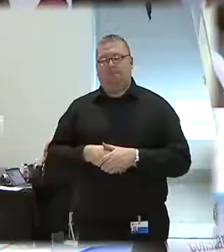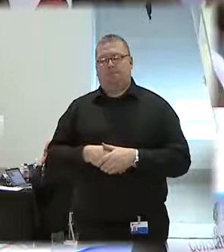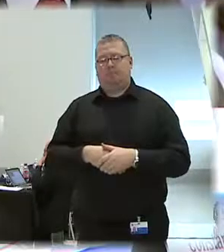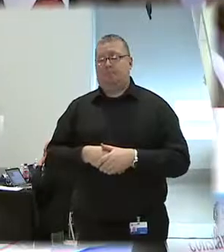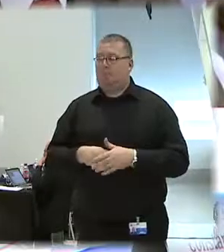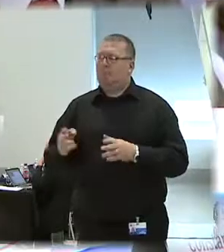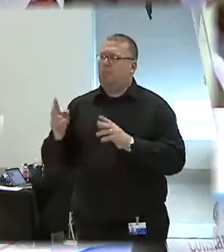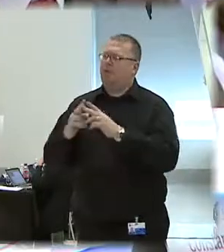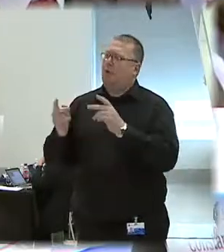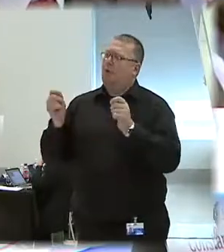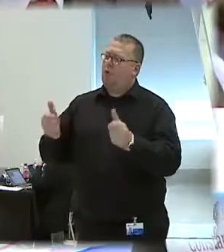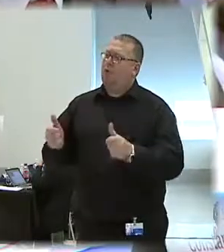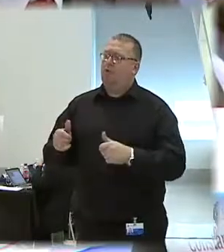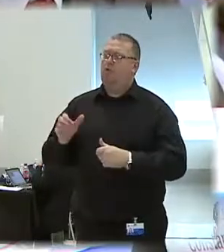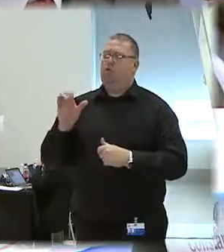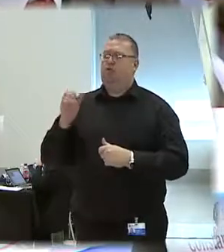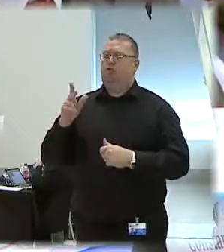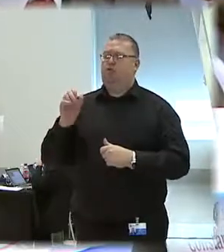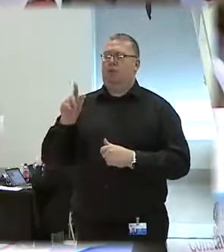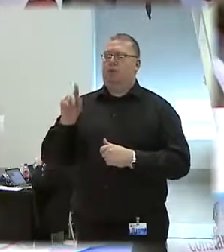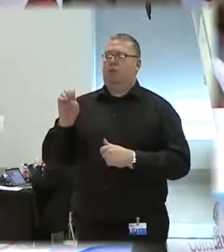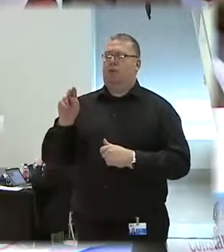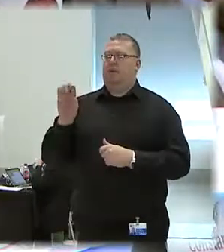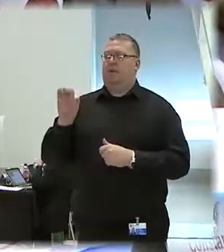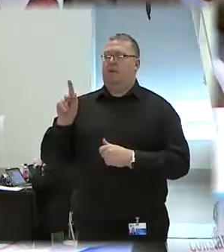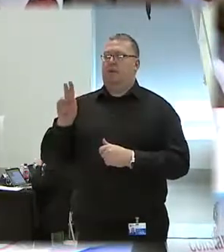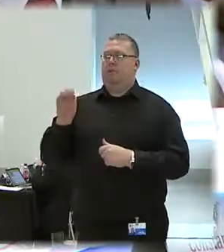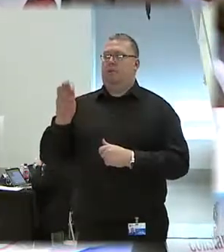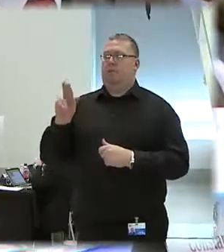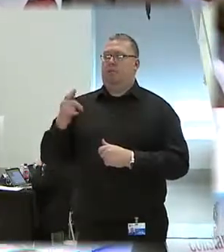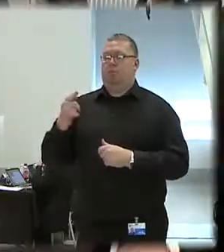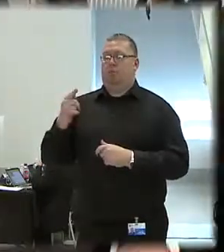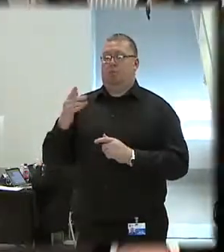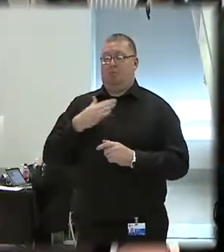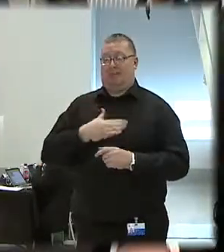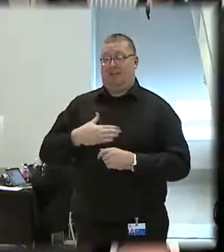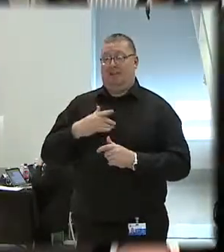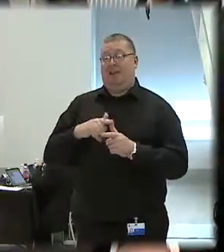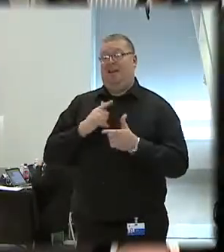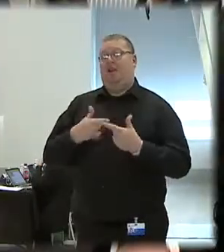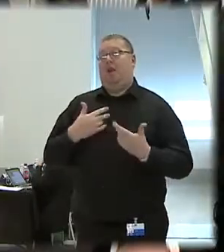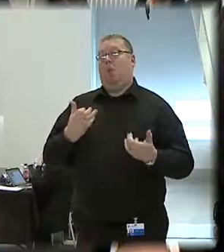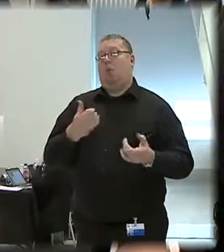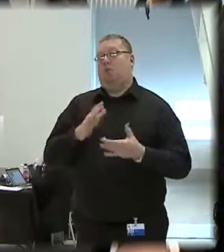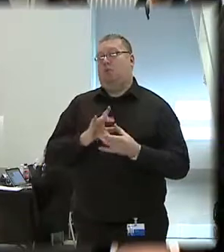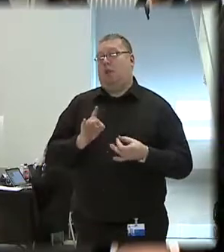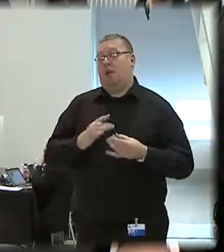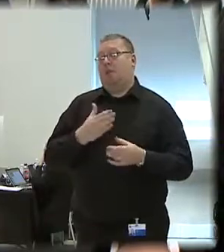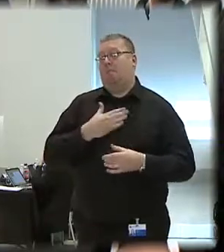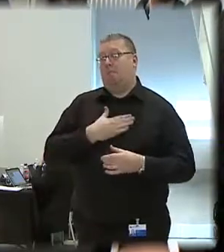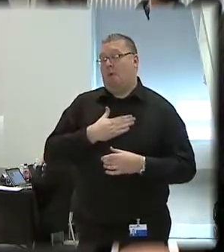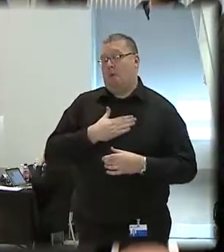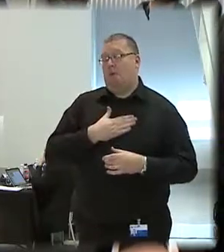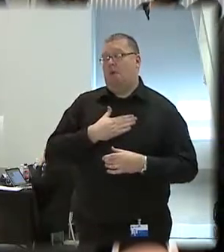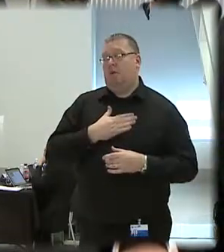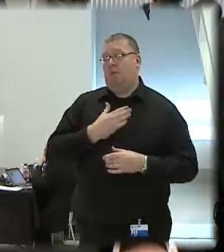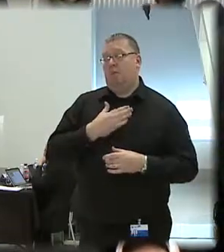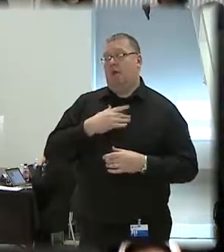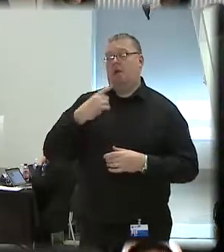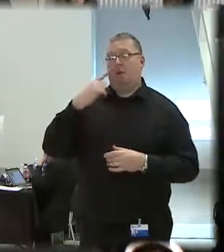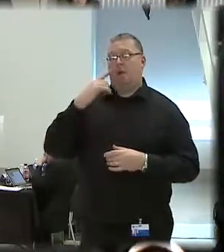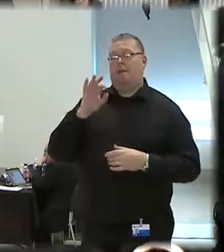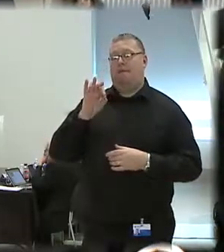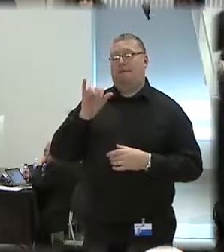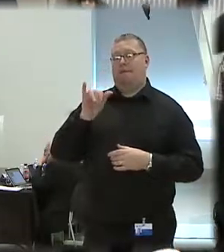Very quickly, Charlotte Mecklenburg Police. And then I would like to say my department, Fayetteville PD, but